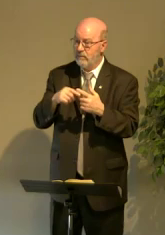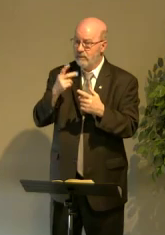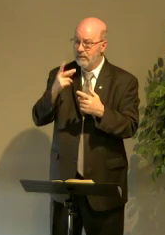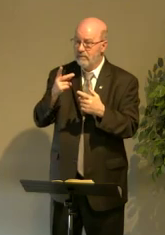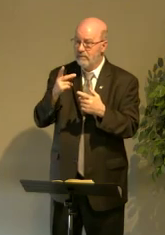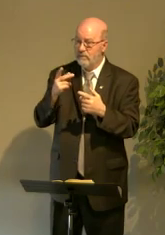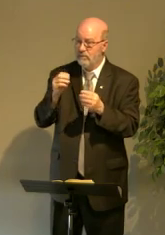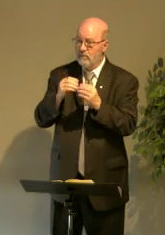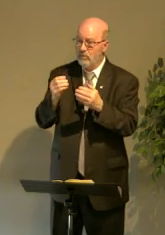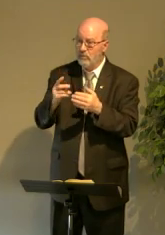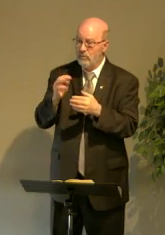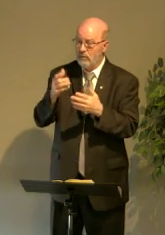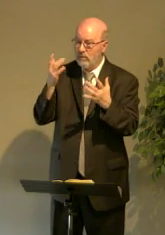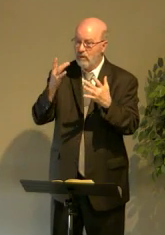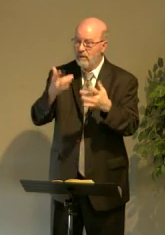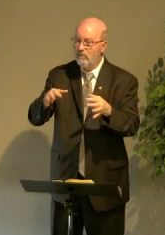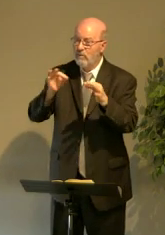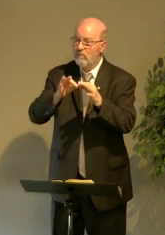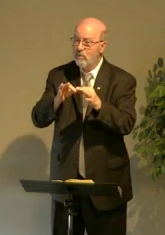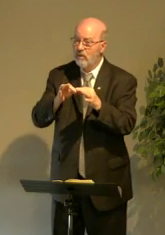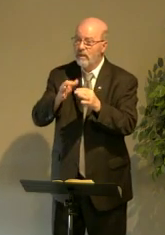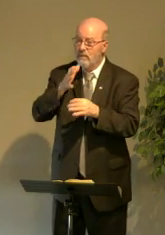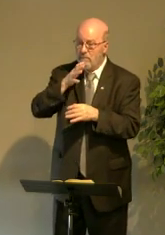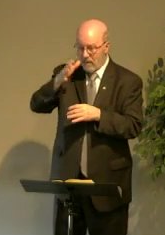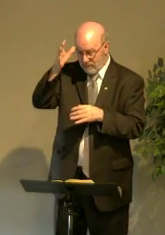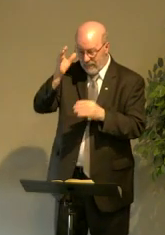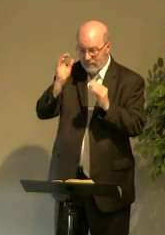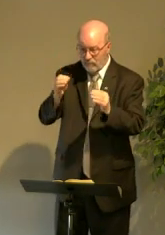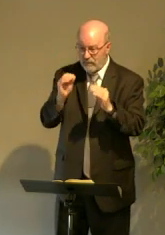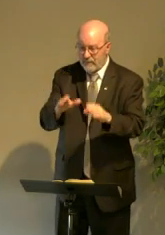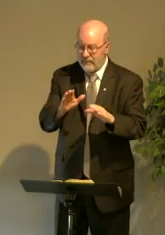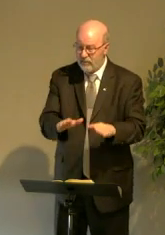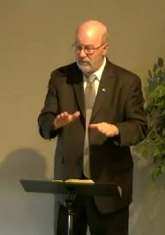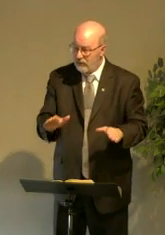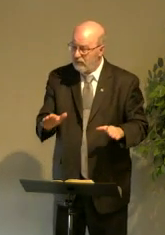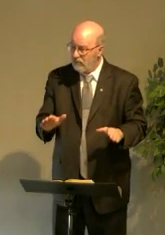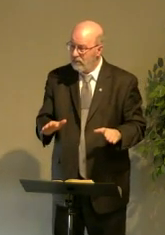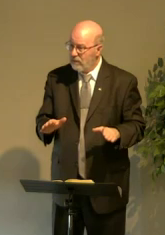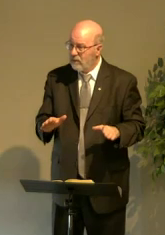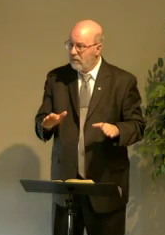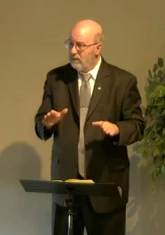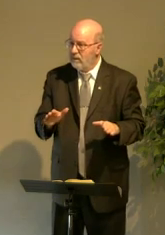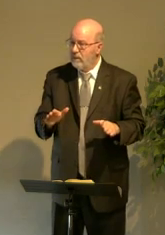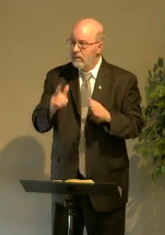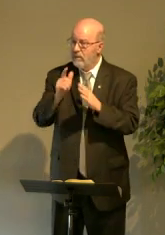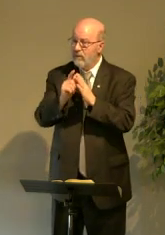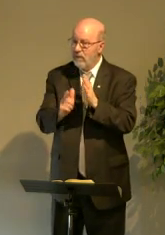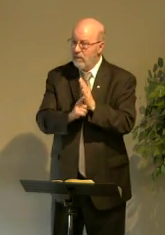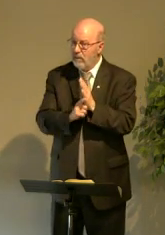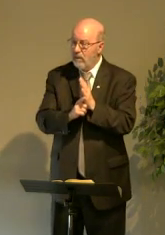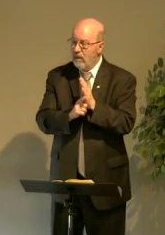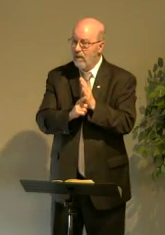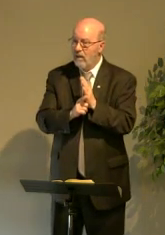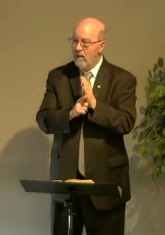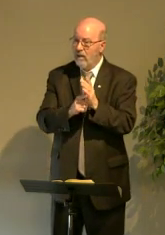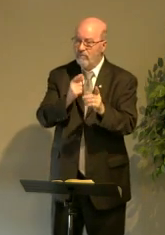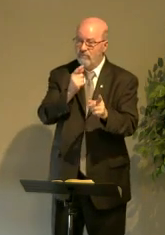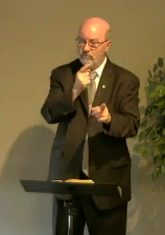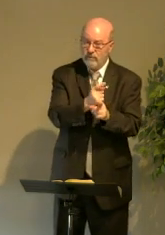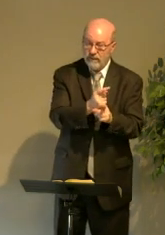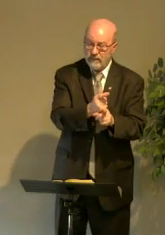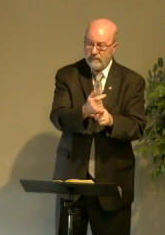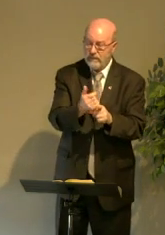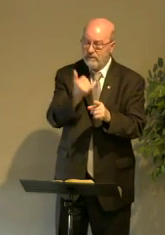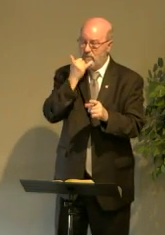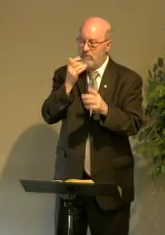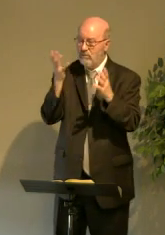news, this is why it's so important as parents that we teach our children the law of right and wrong. It